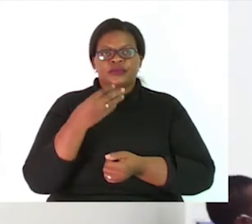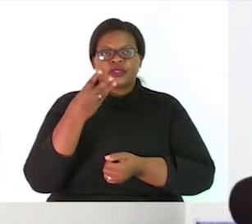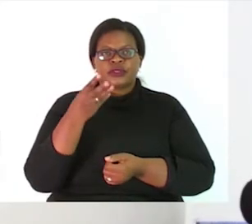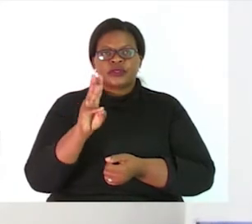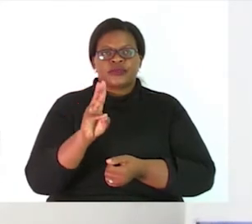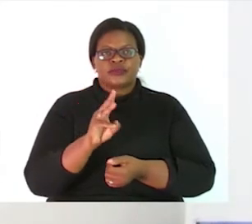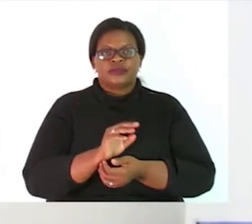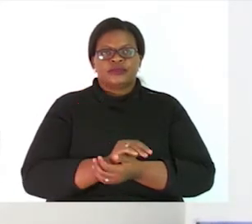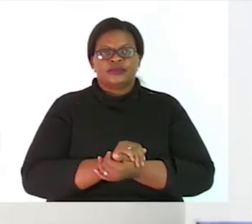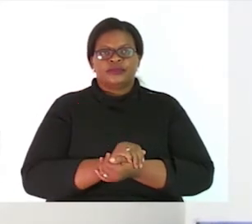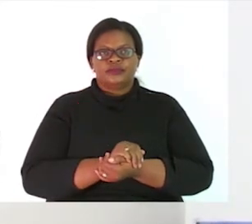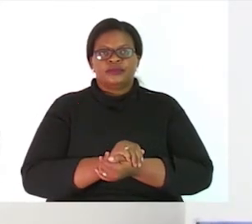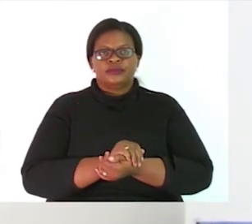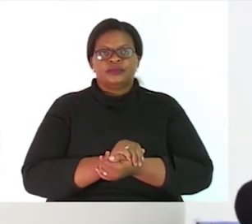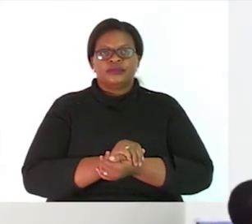6.